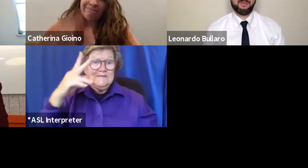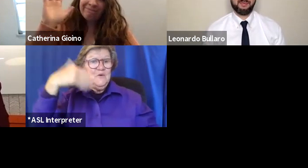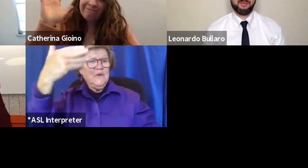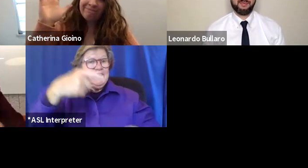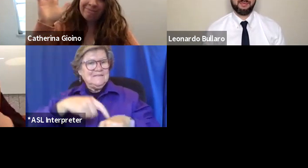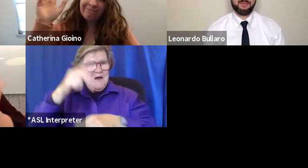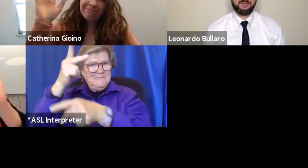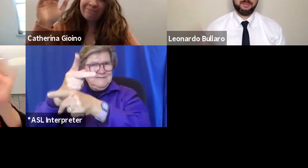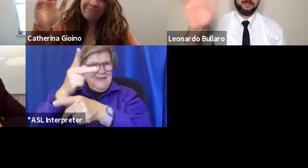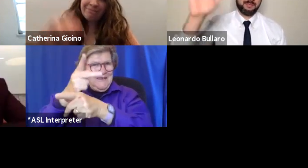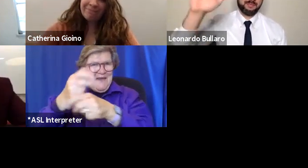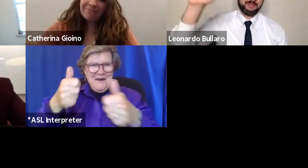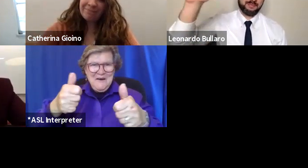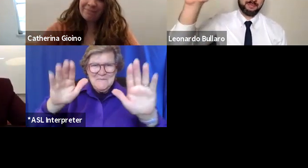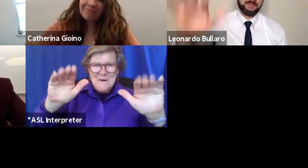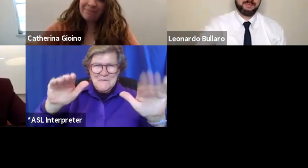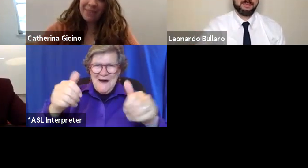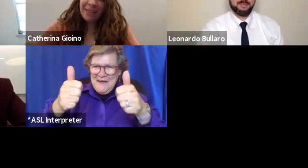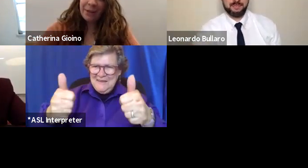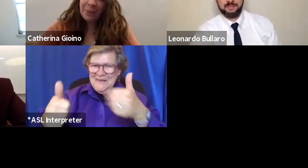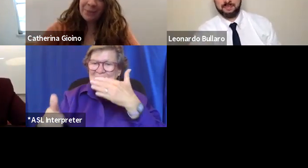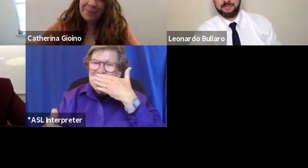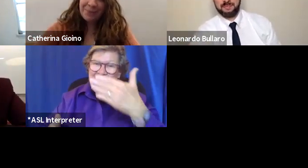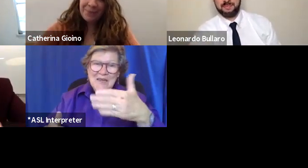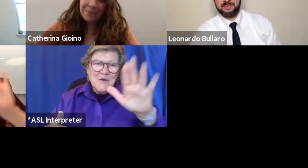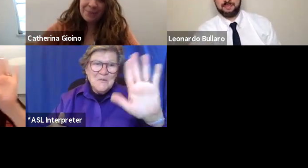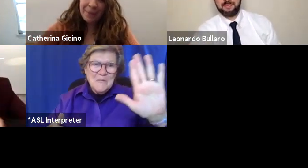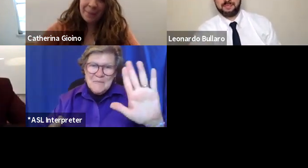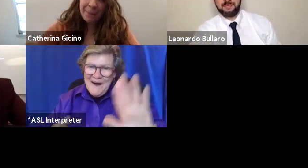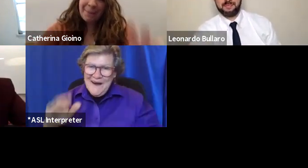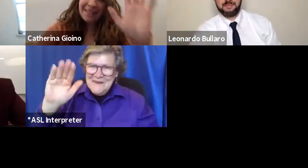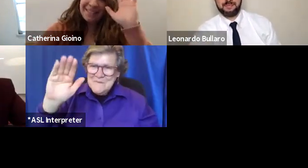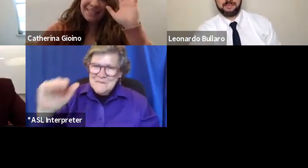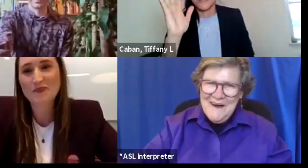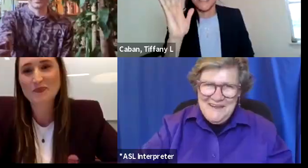Take care. Thank you. Thank you. Bye. Bye. Bye. Bye.